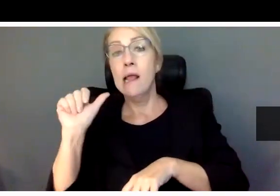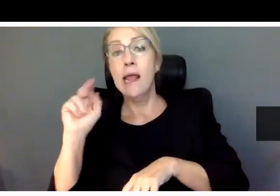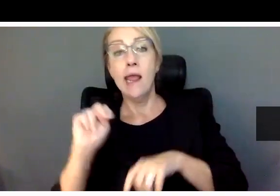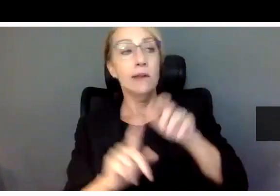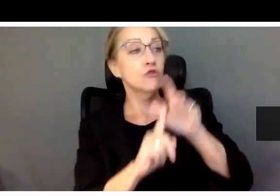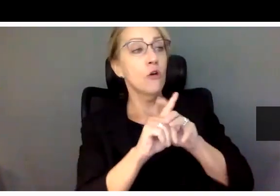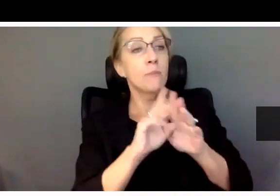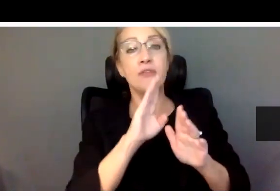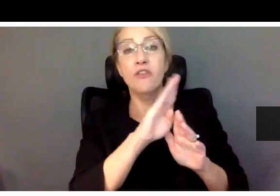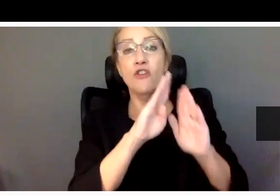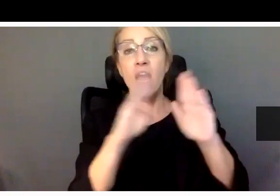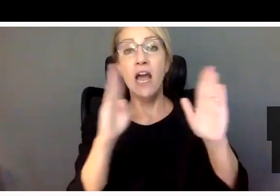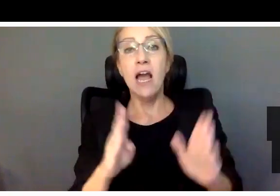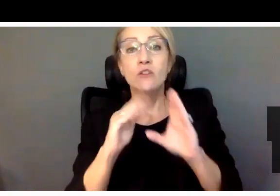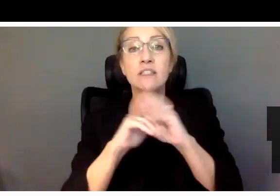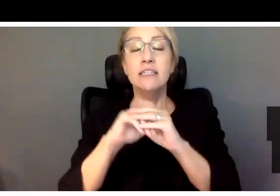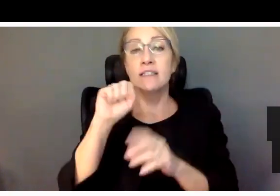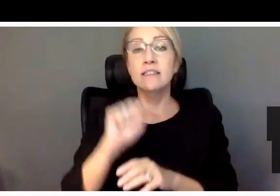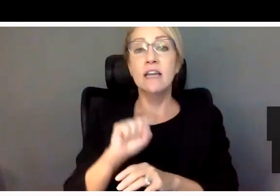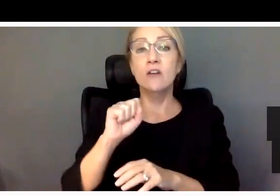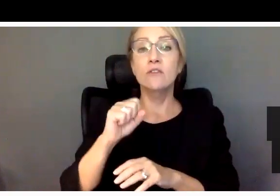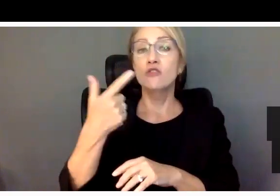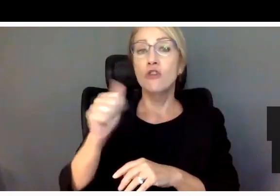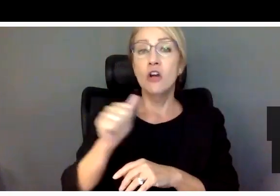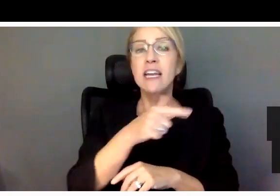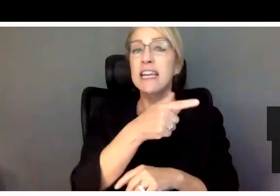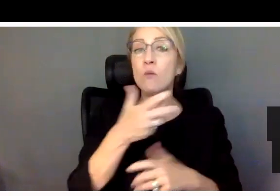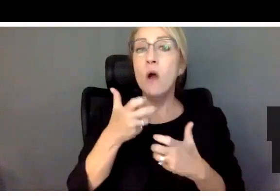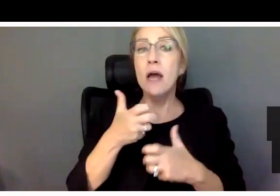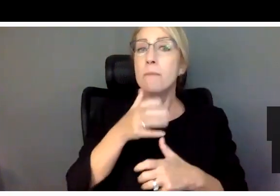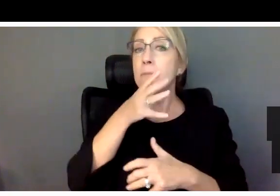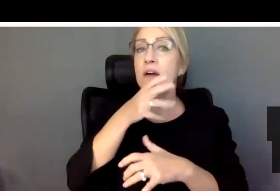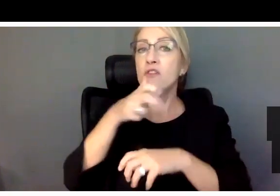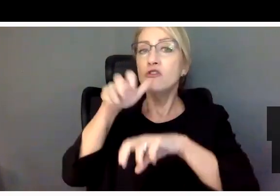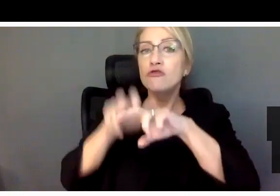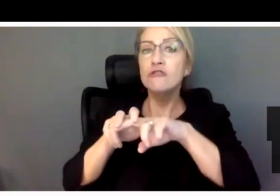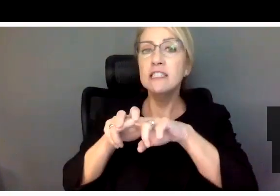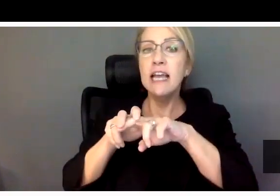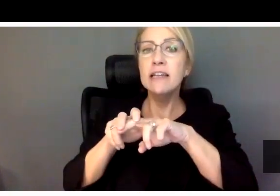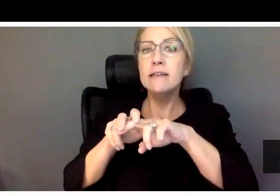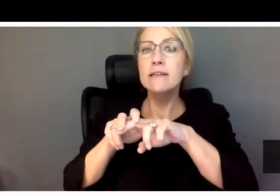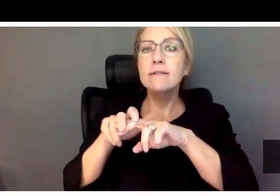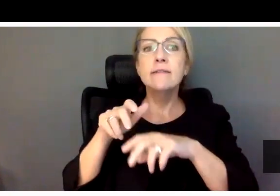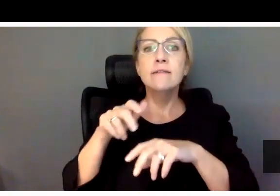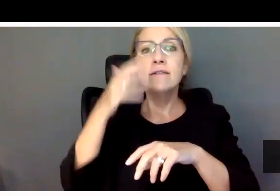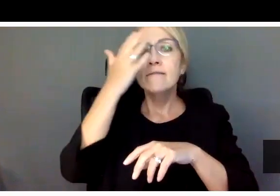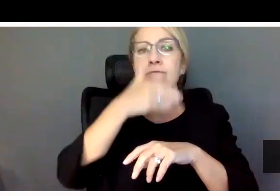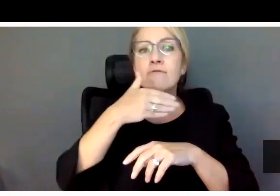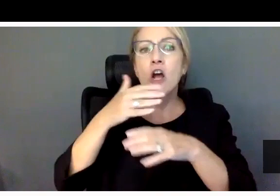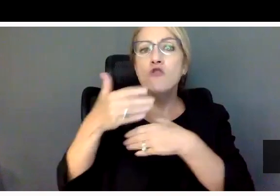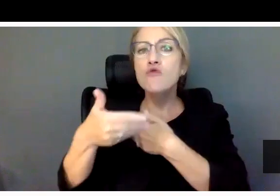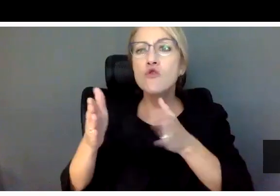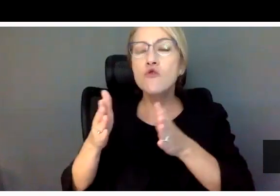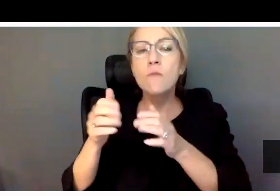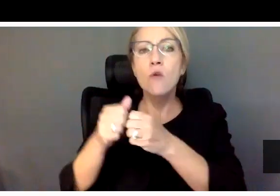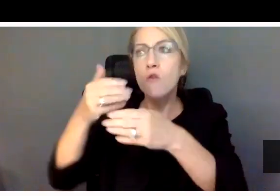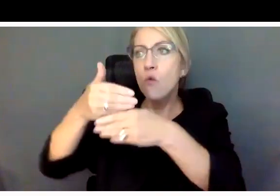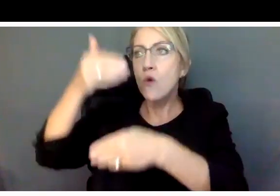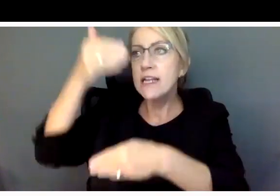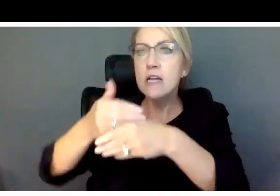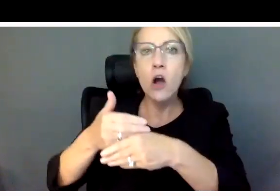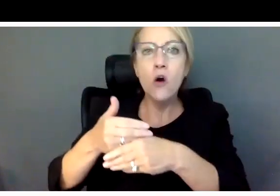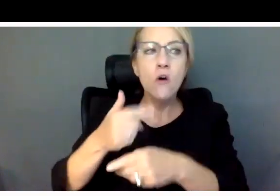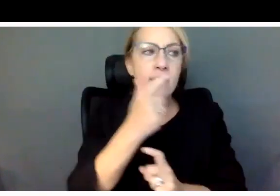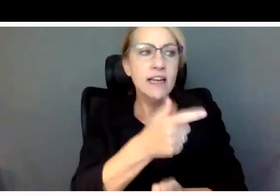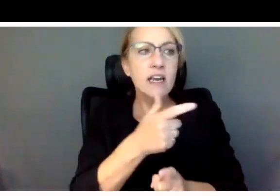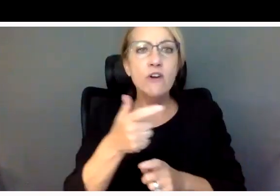to sit up in the window with a shotgun because she knew how to shoot, but she told him he was going to have to find